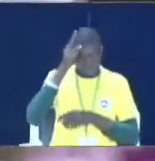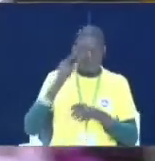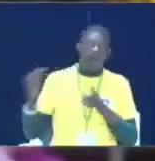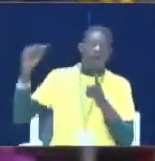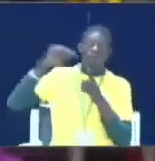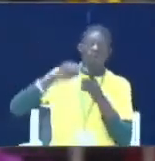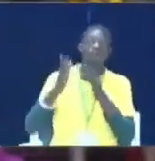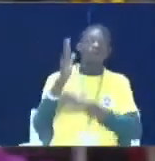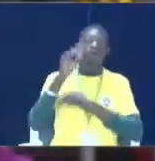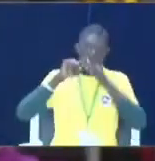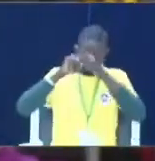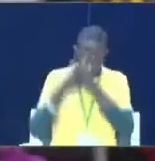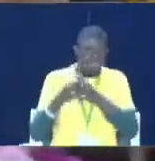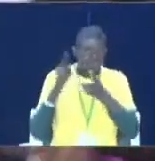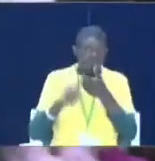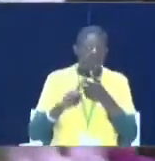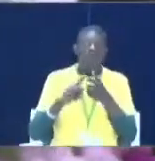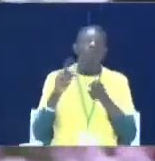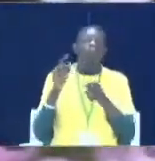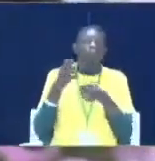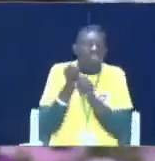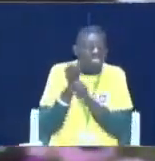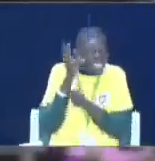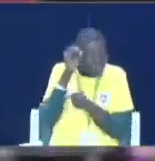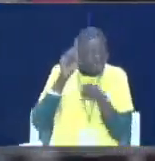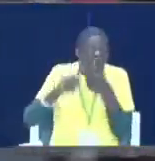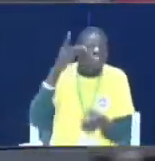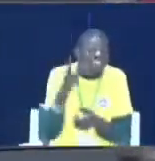to see what he was saying.